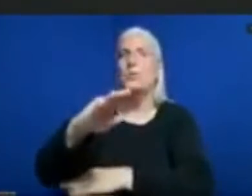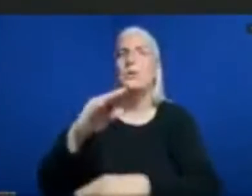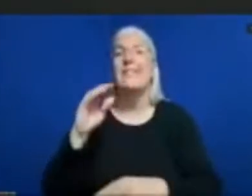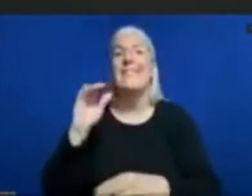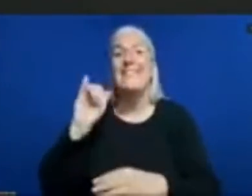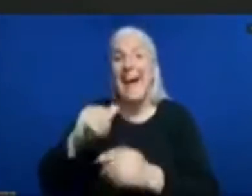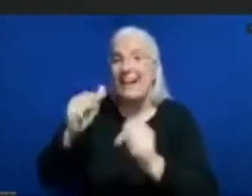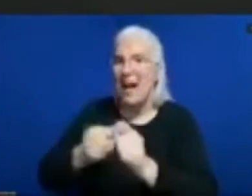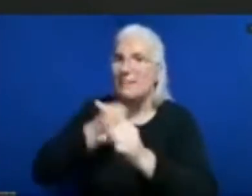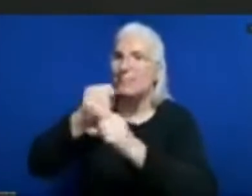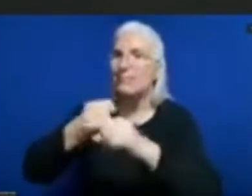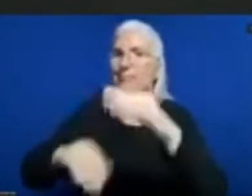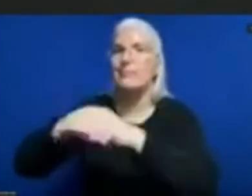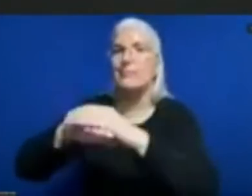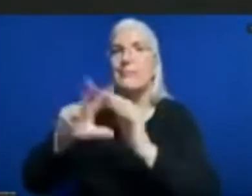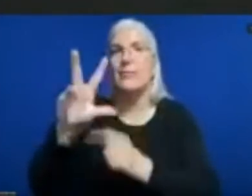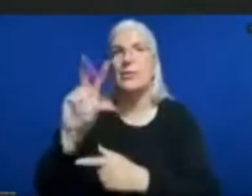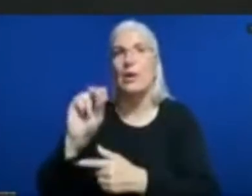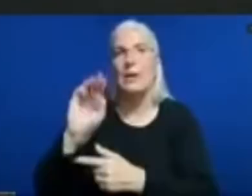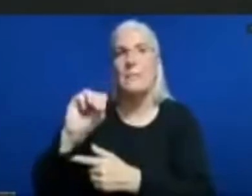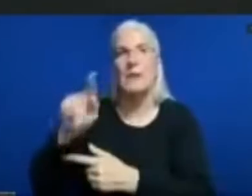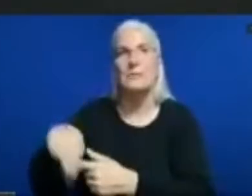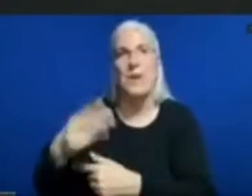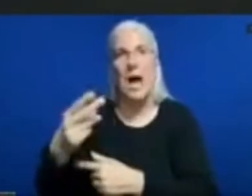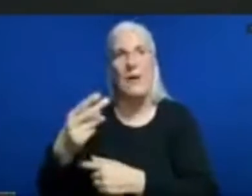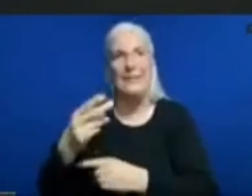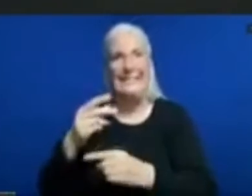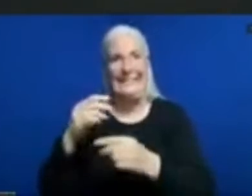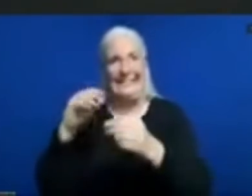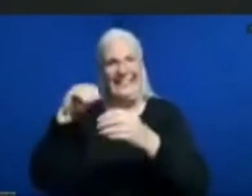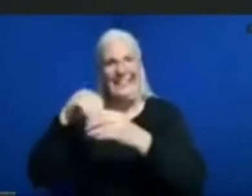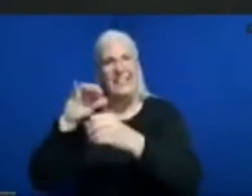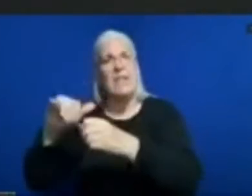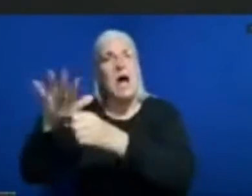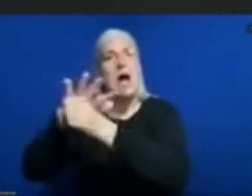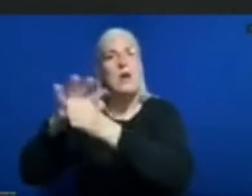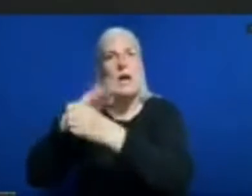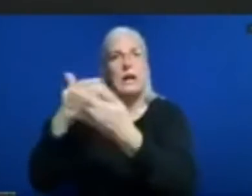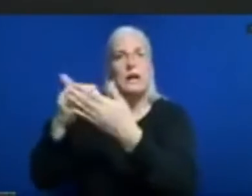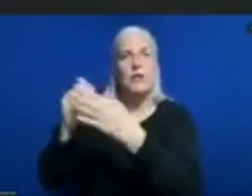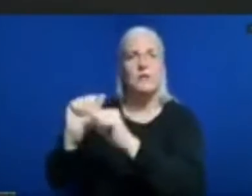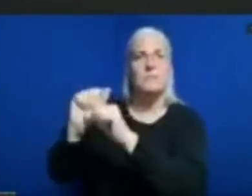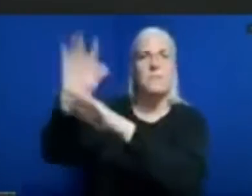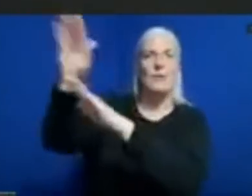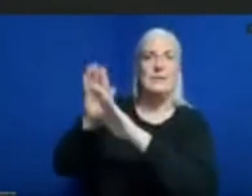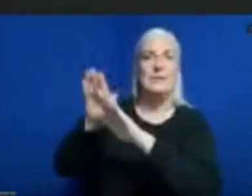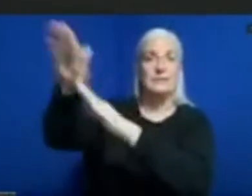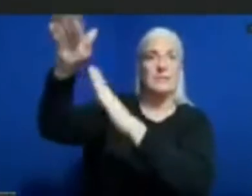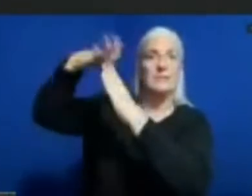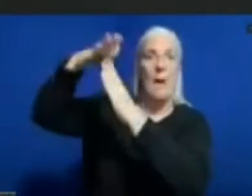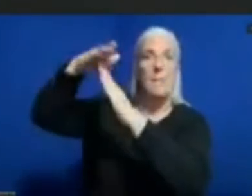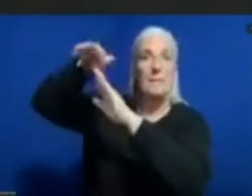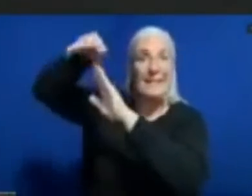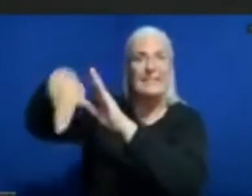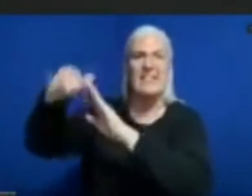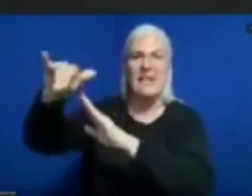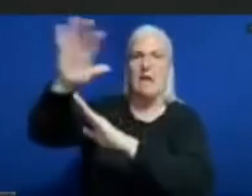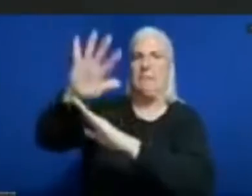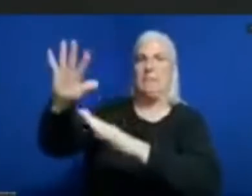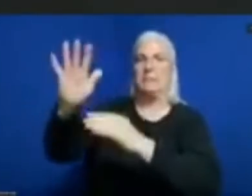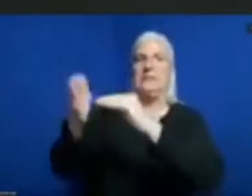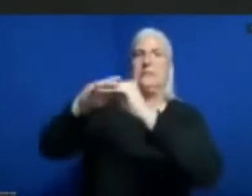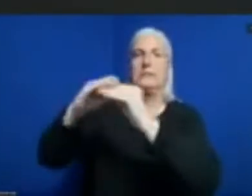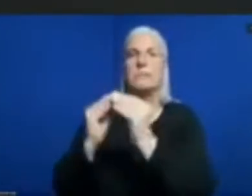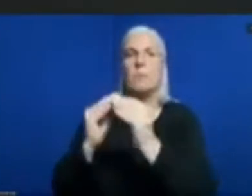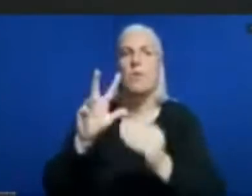usually prone to seeing those stronger winds where they kind of line up with the prevailing topography. So all in all, a fairly